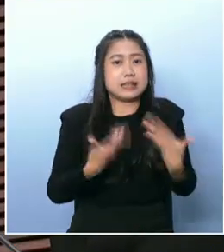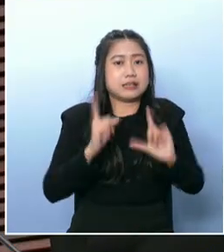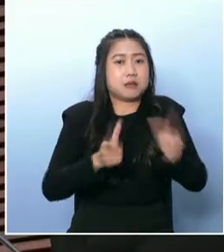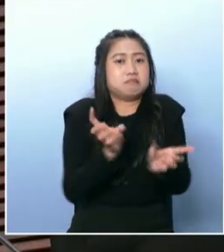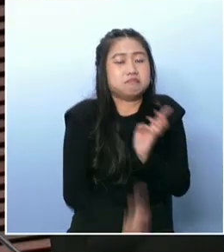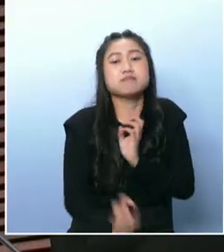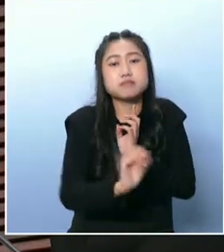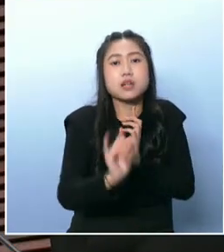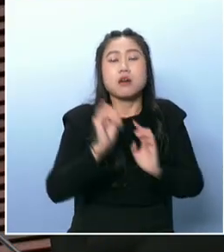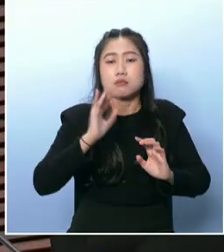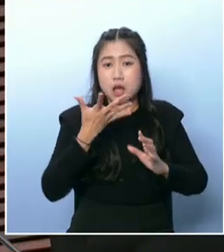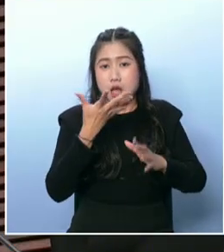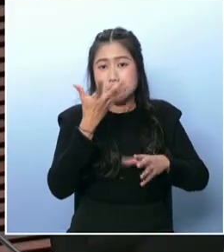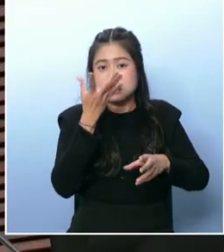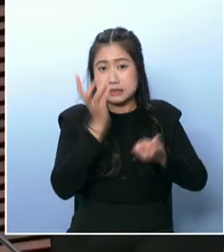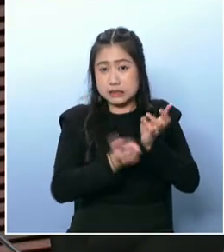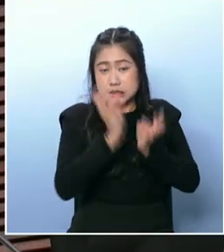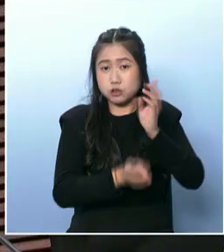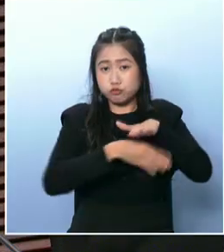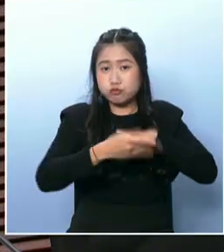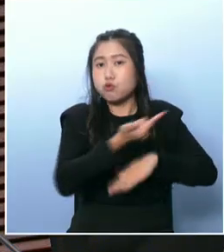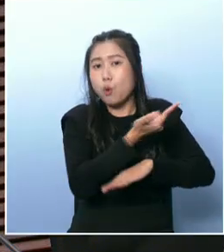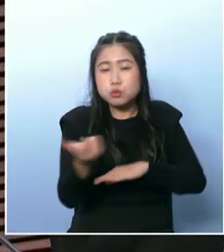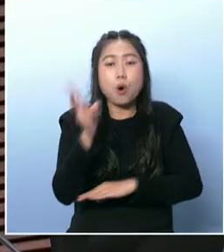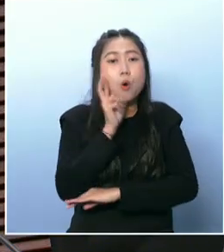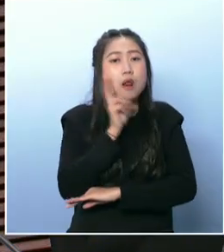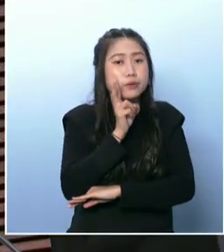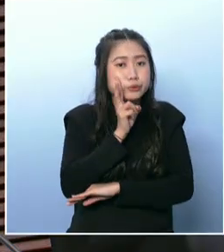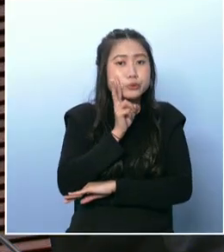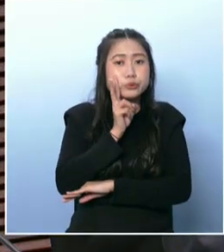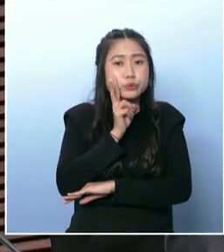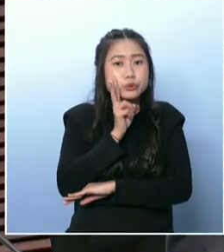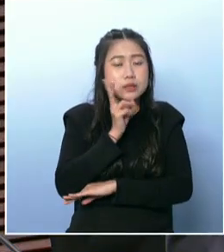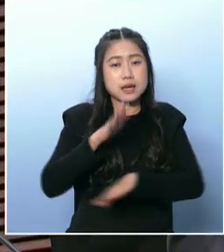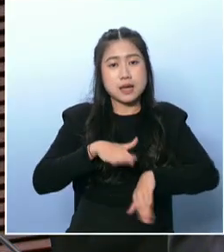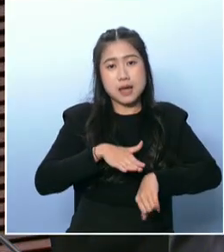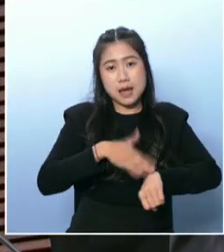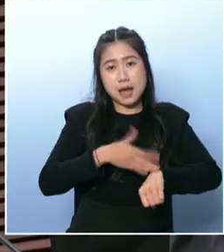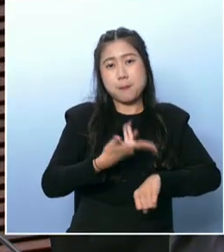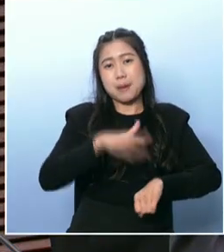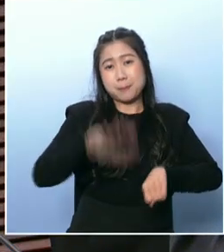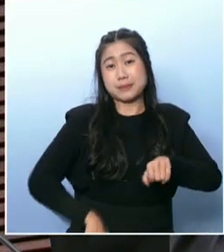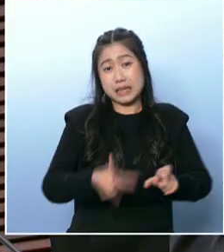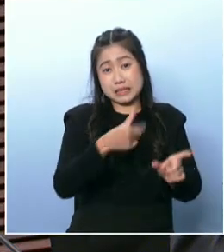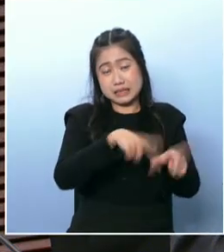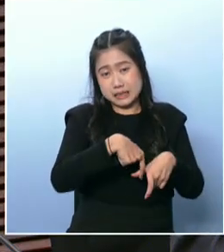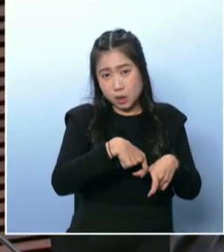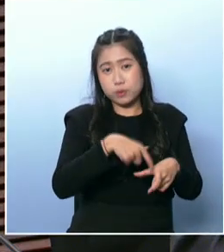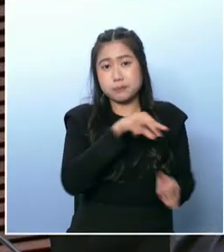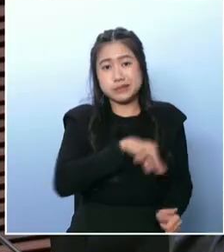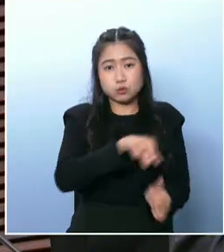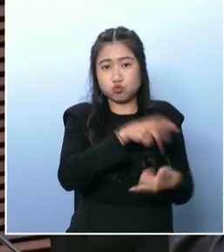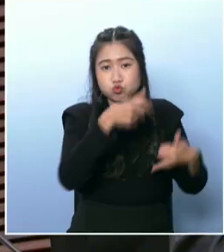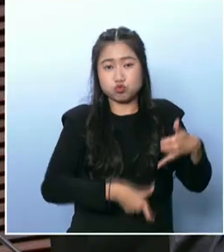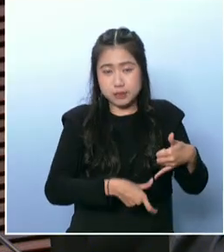Well, I cannot give you a very precise answer. I can tell you that I have a lot of databases. So we talk